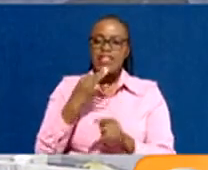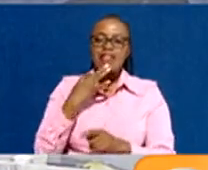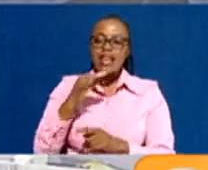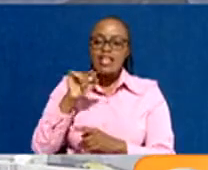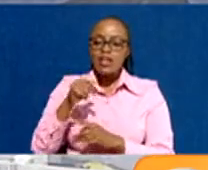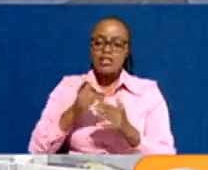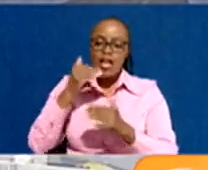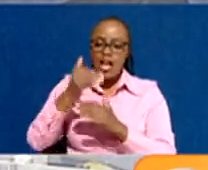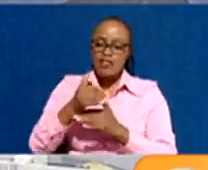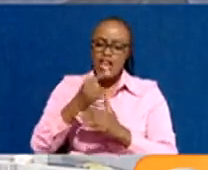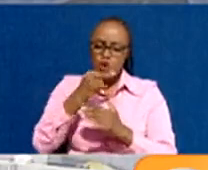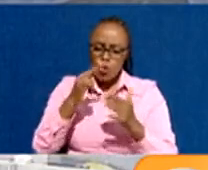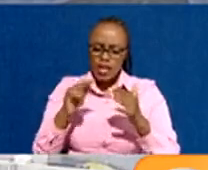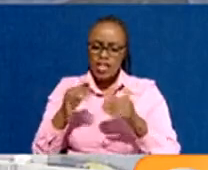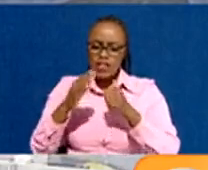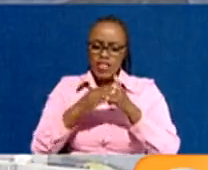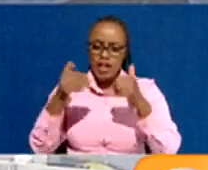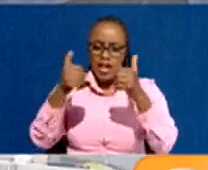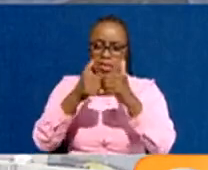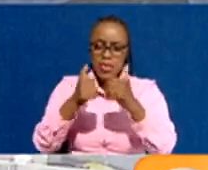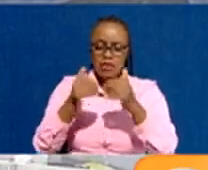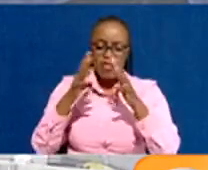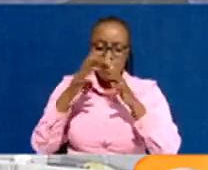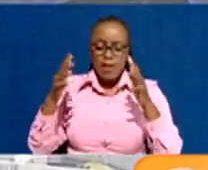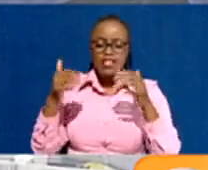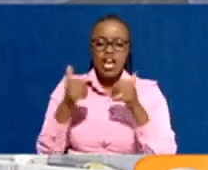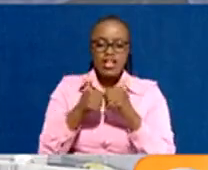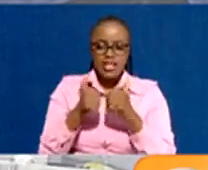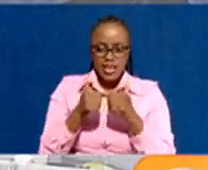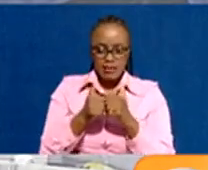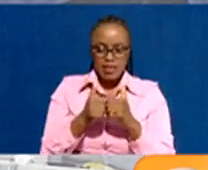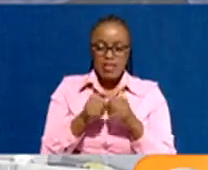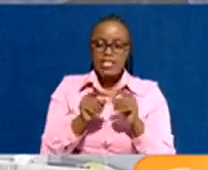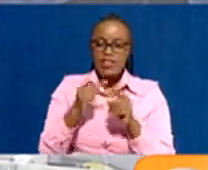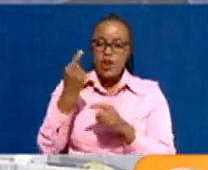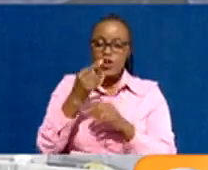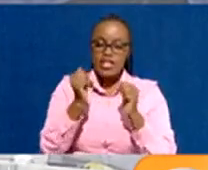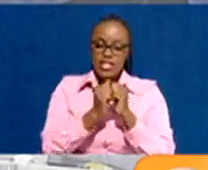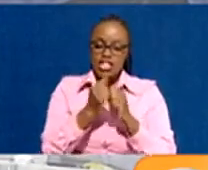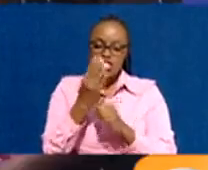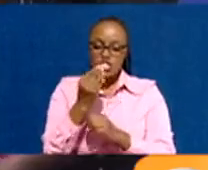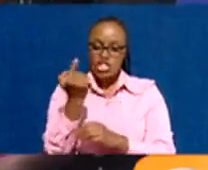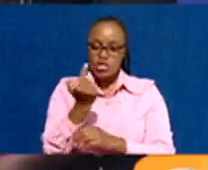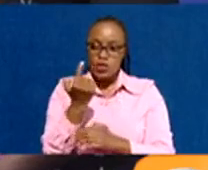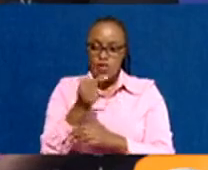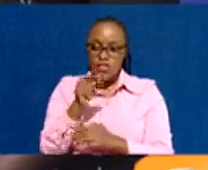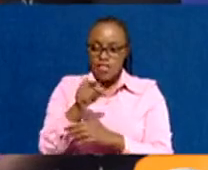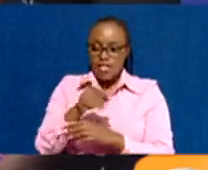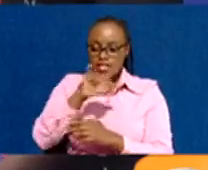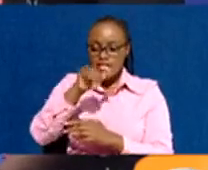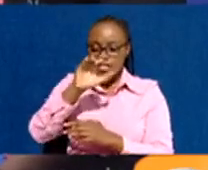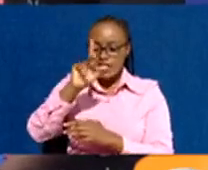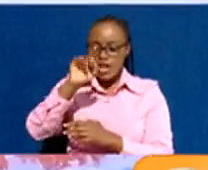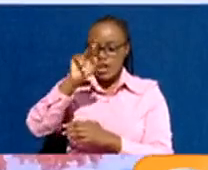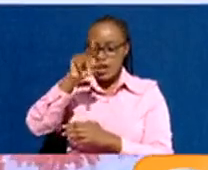300,000 after correctly predicting all the 9 matches of the Major League jackpot with a stake of only 10 shillings. The Major League's jackpot